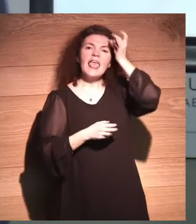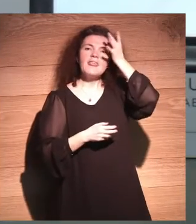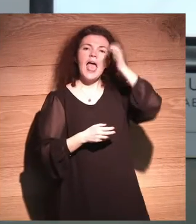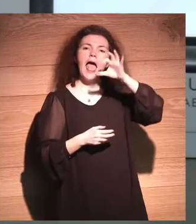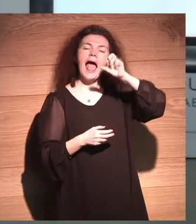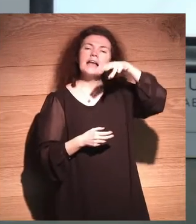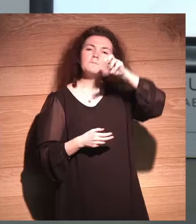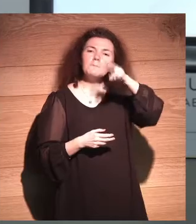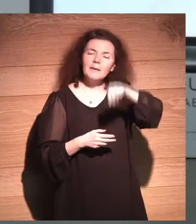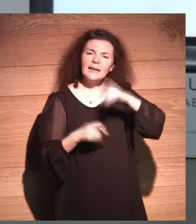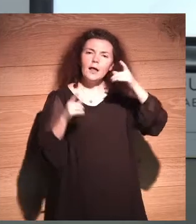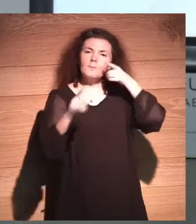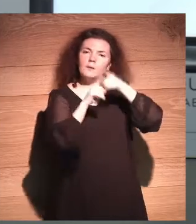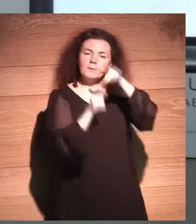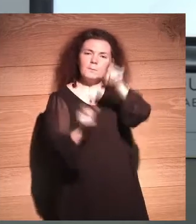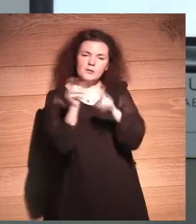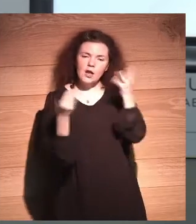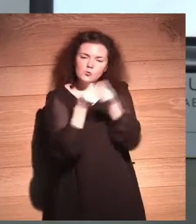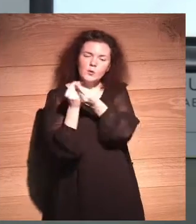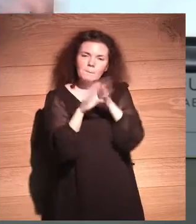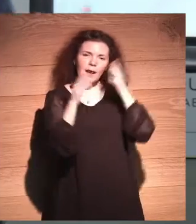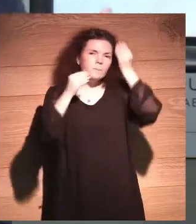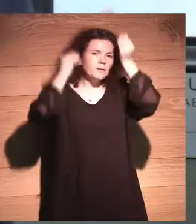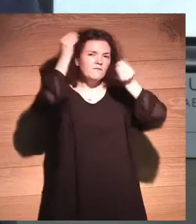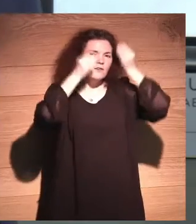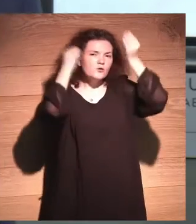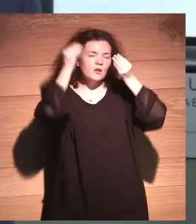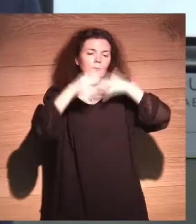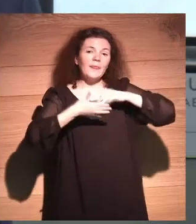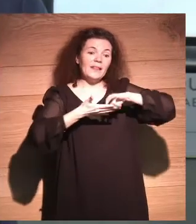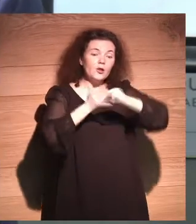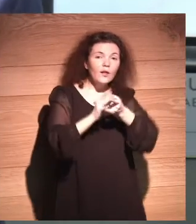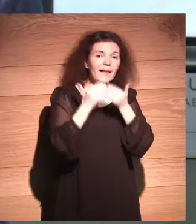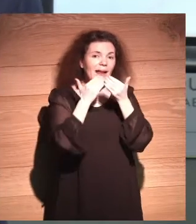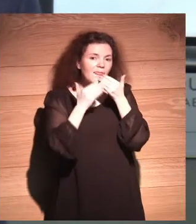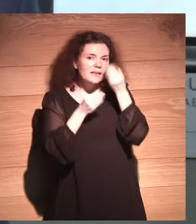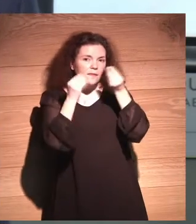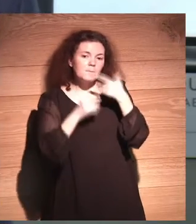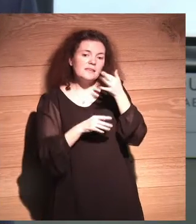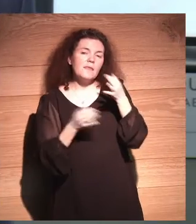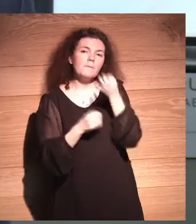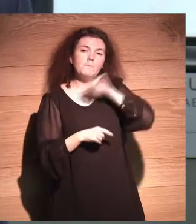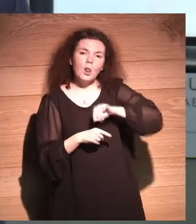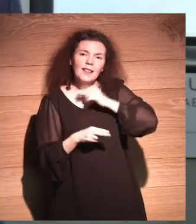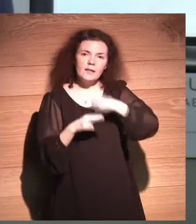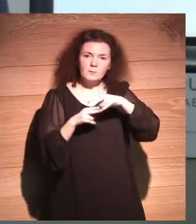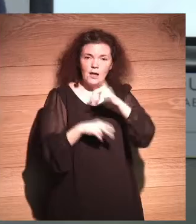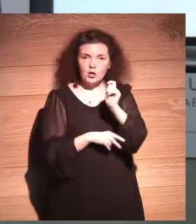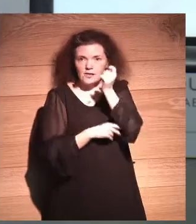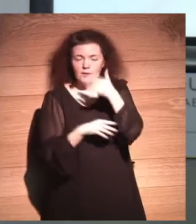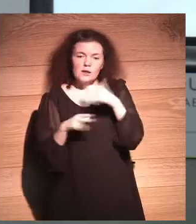in the States. That's our goal. We want to make people meet and reflect upon what we can